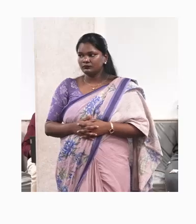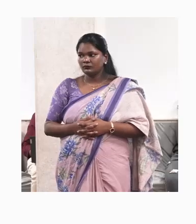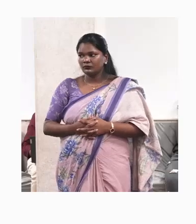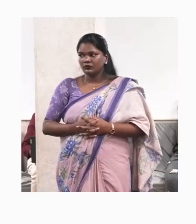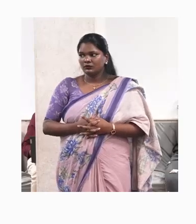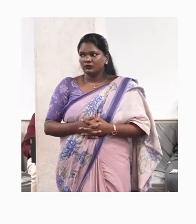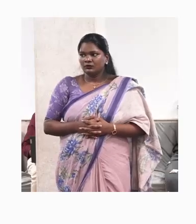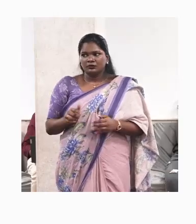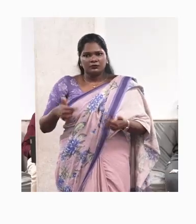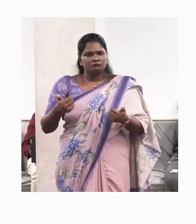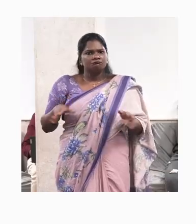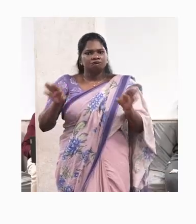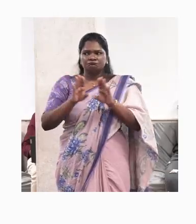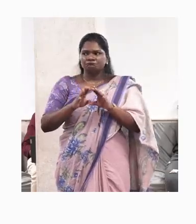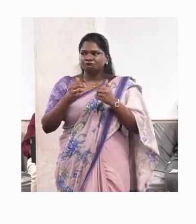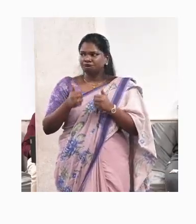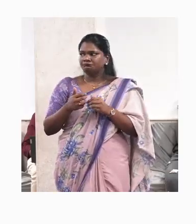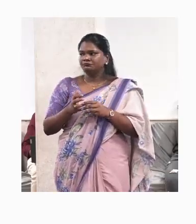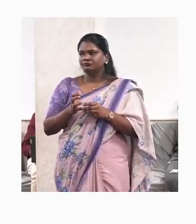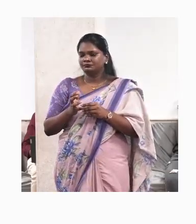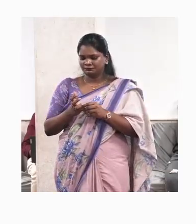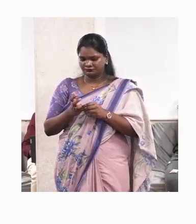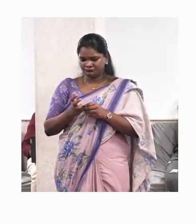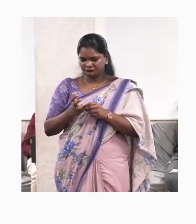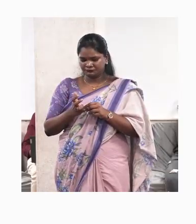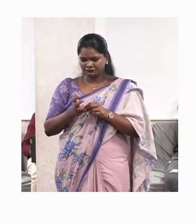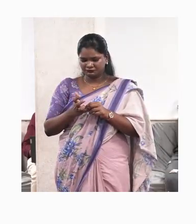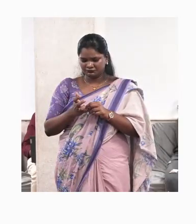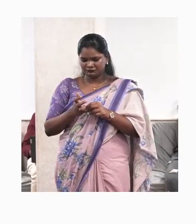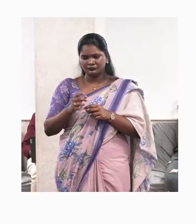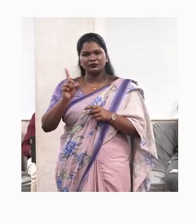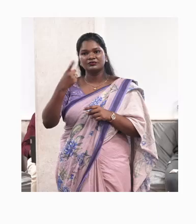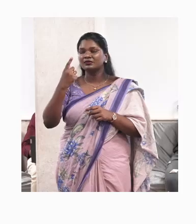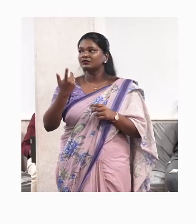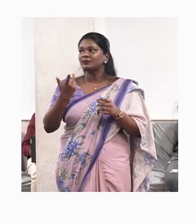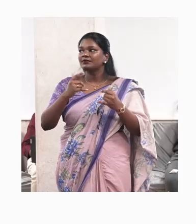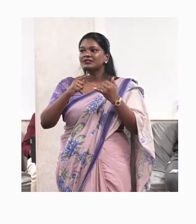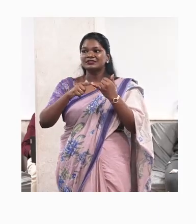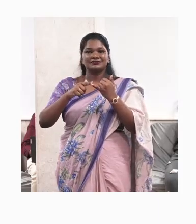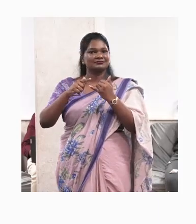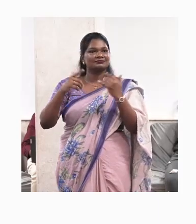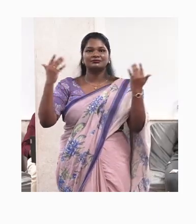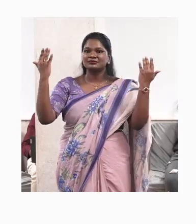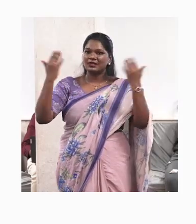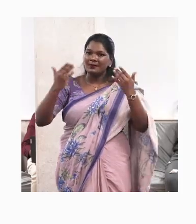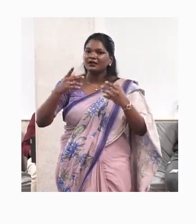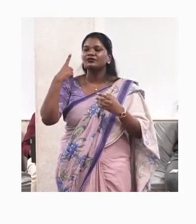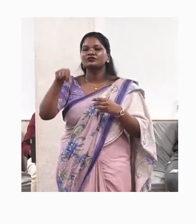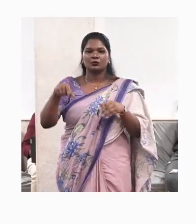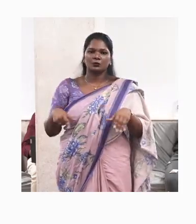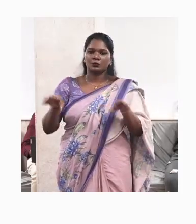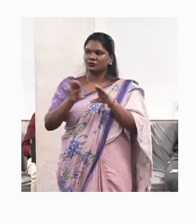Is it okay to close? Do you have something more? Yes. Yeah, so first of all, about Sumana's thing about